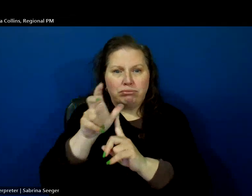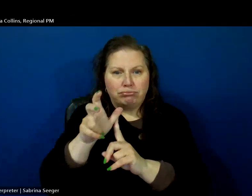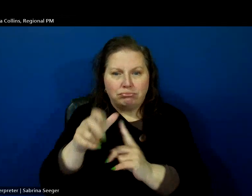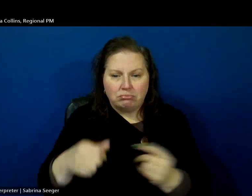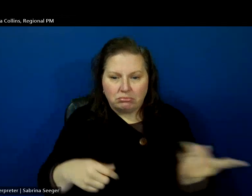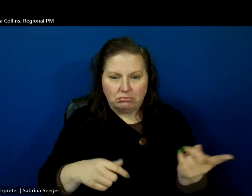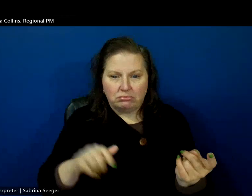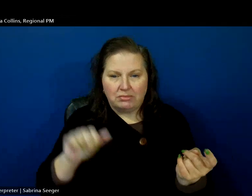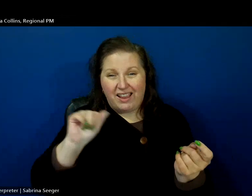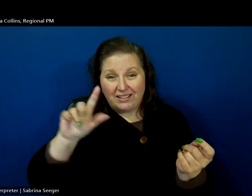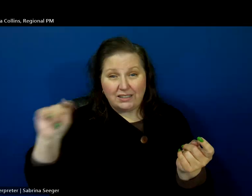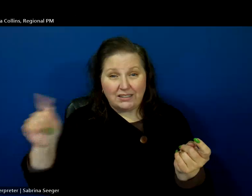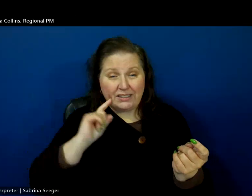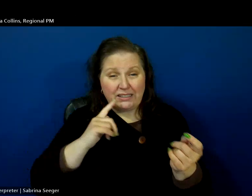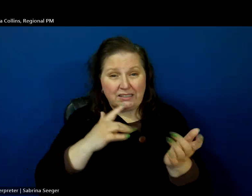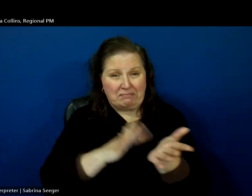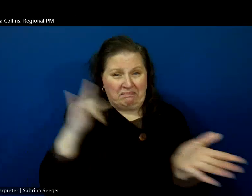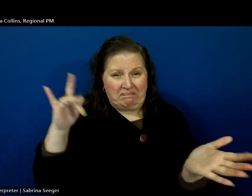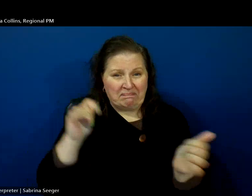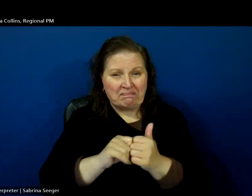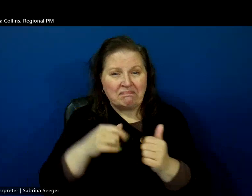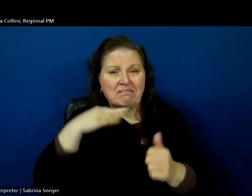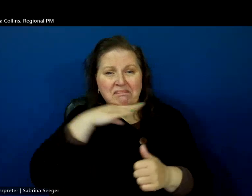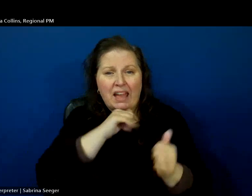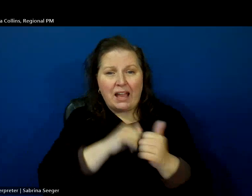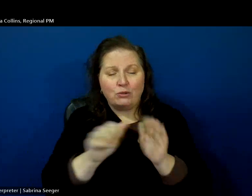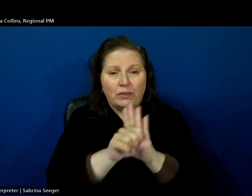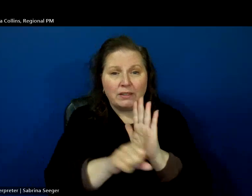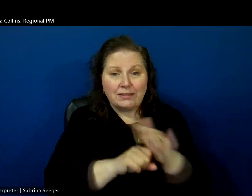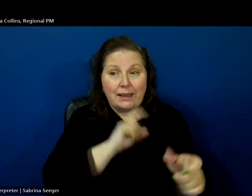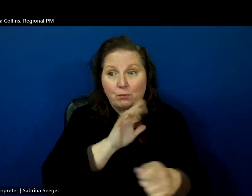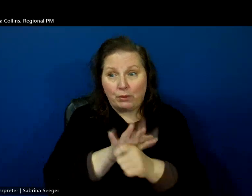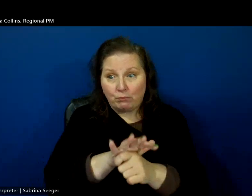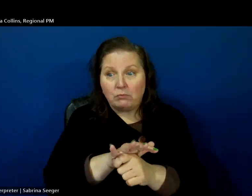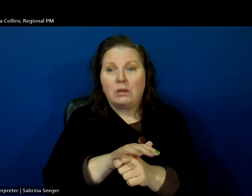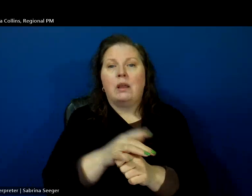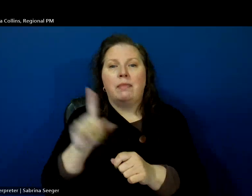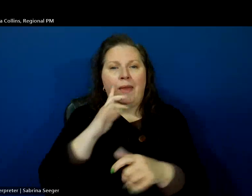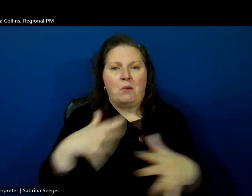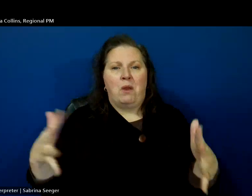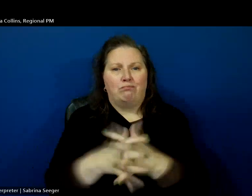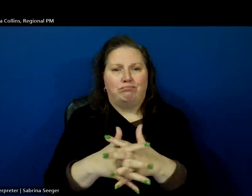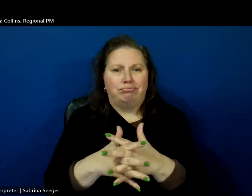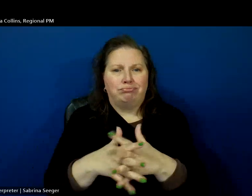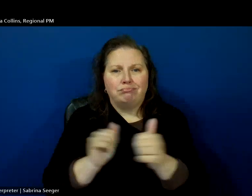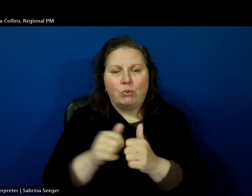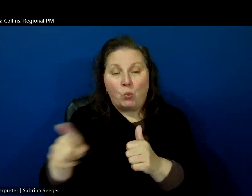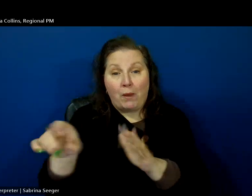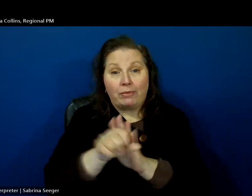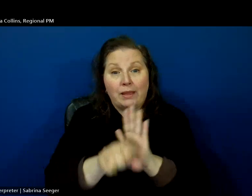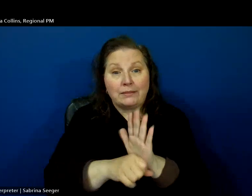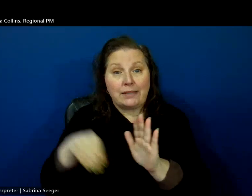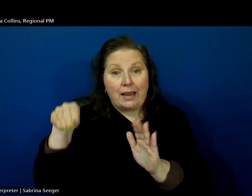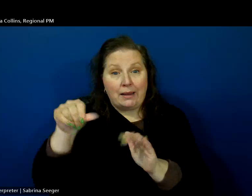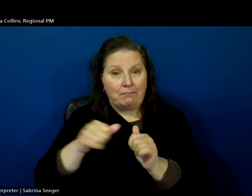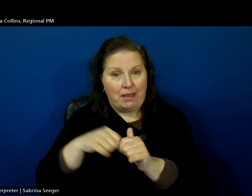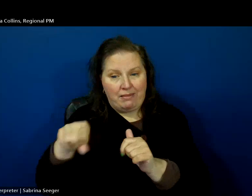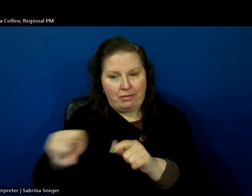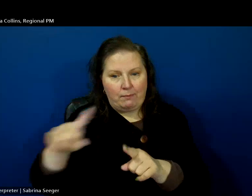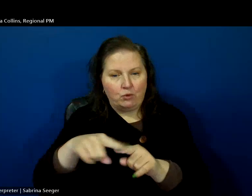AT&T definitely defrauded the state with their promises, and they were caught when the state paid Televate to go measure